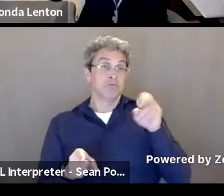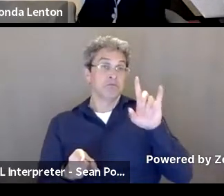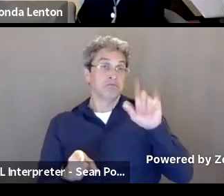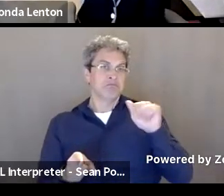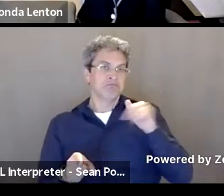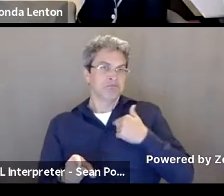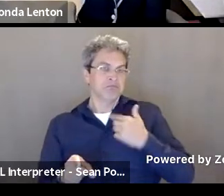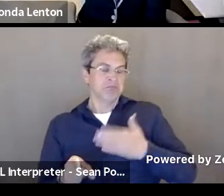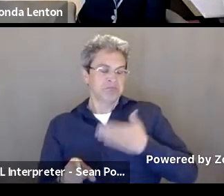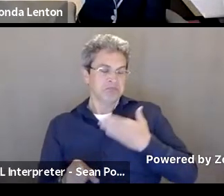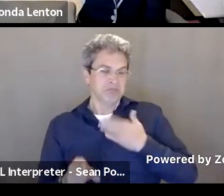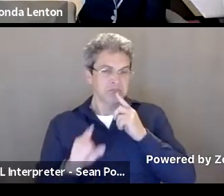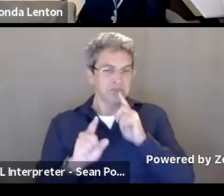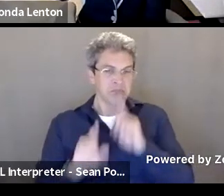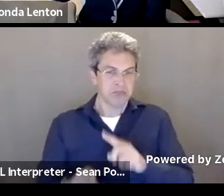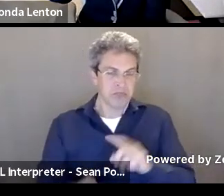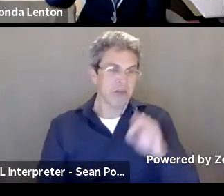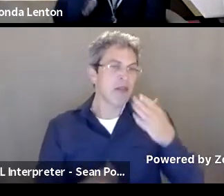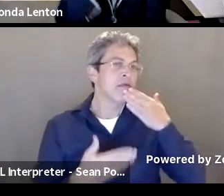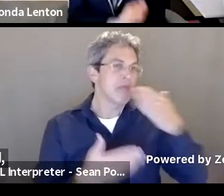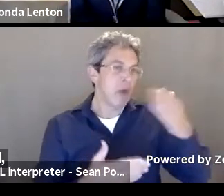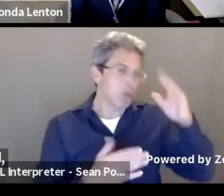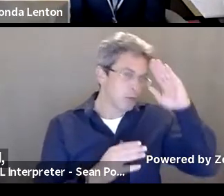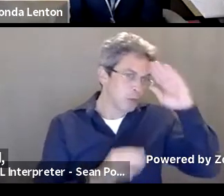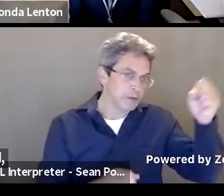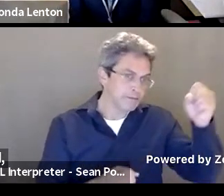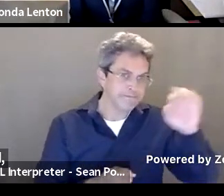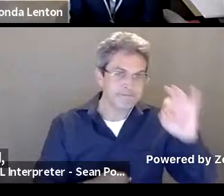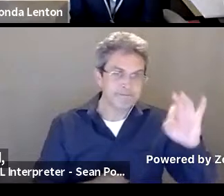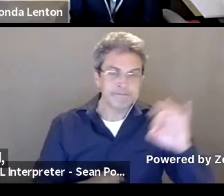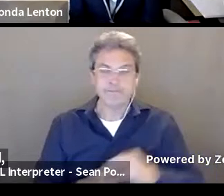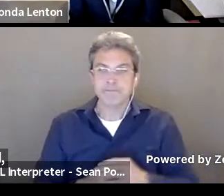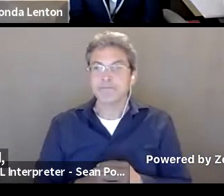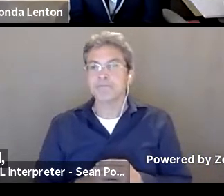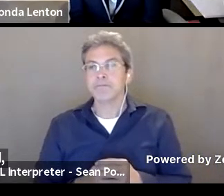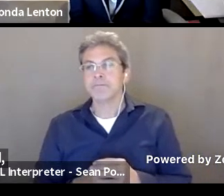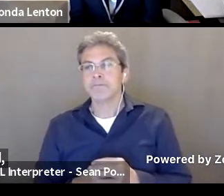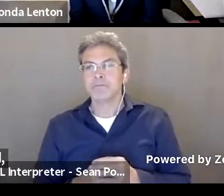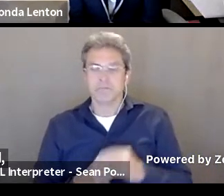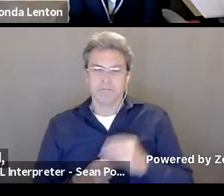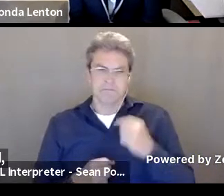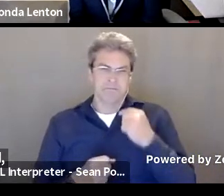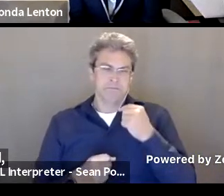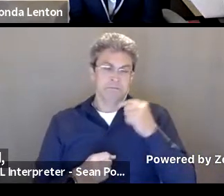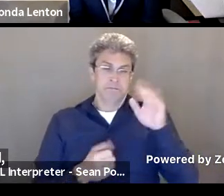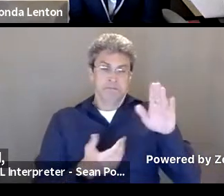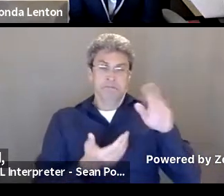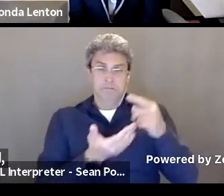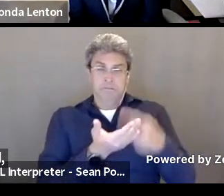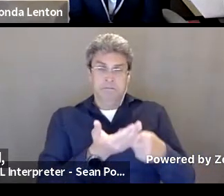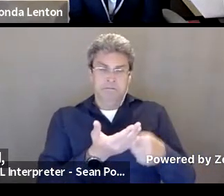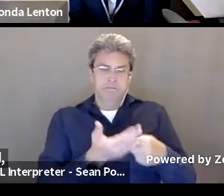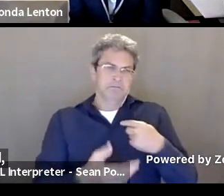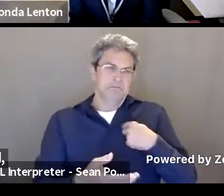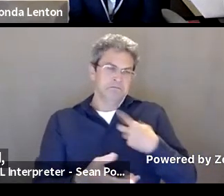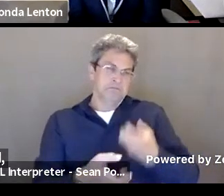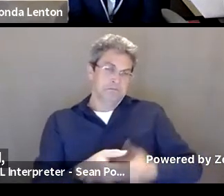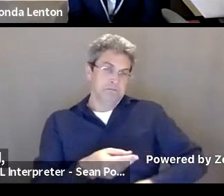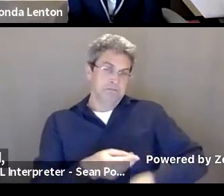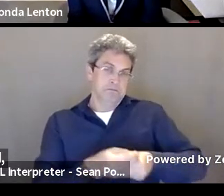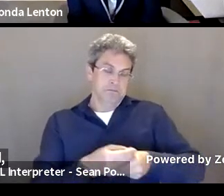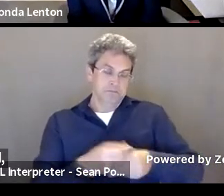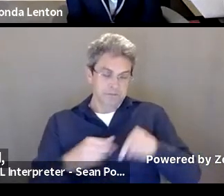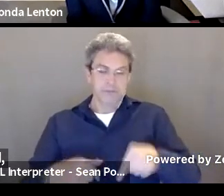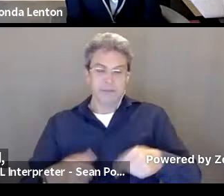do. Thank you, President Linton. I wanted to add that we currently have an affirmative